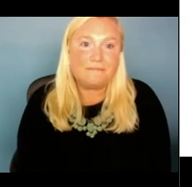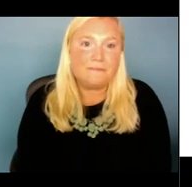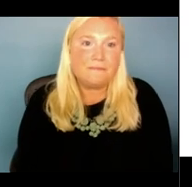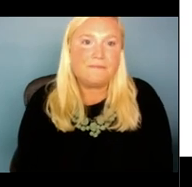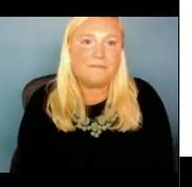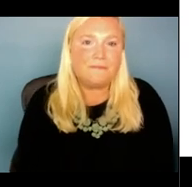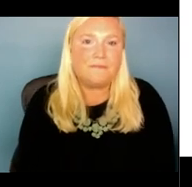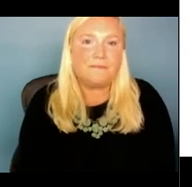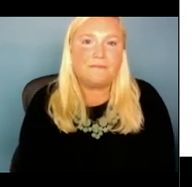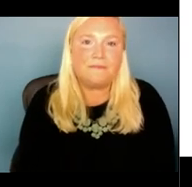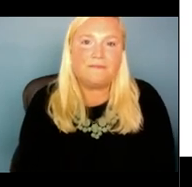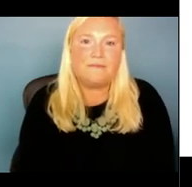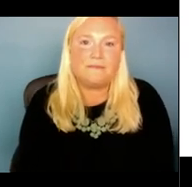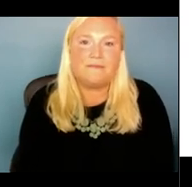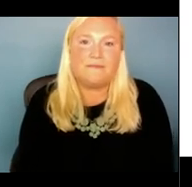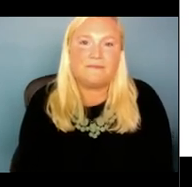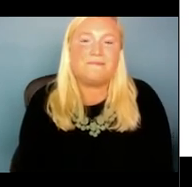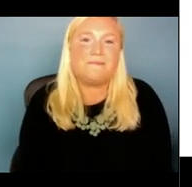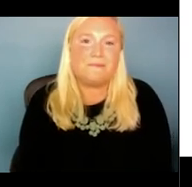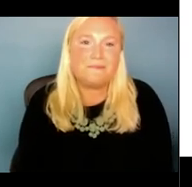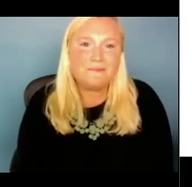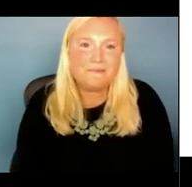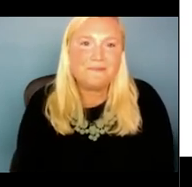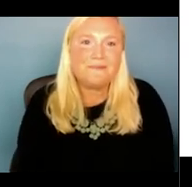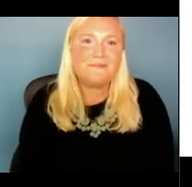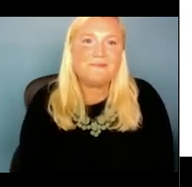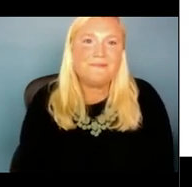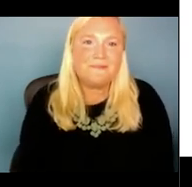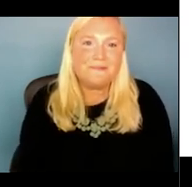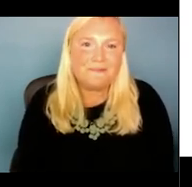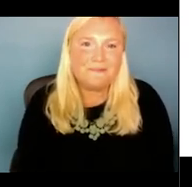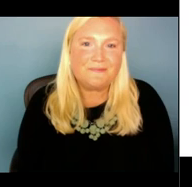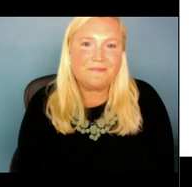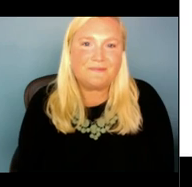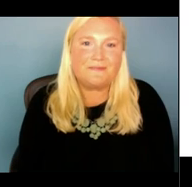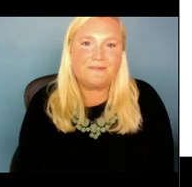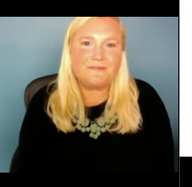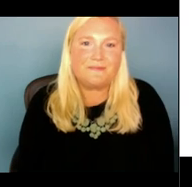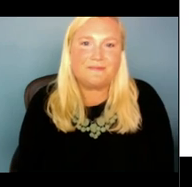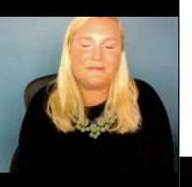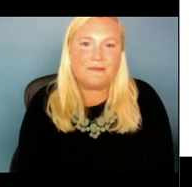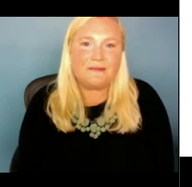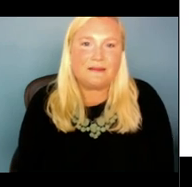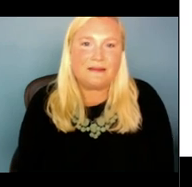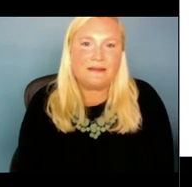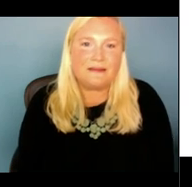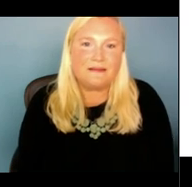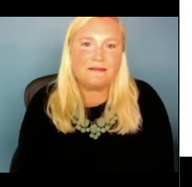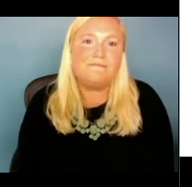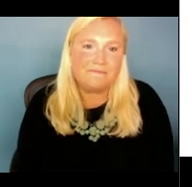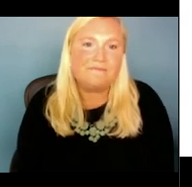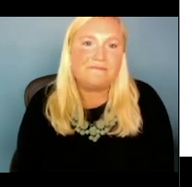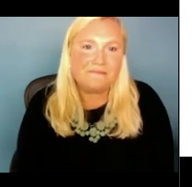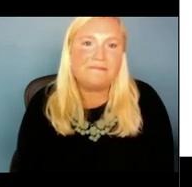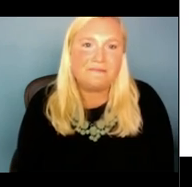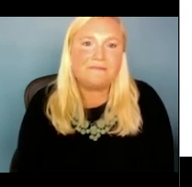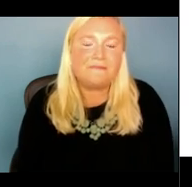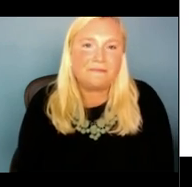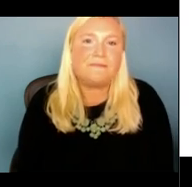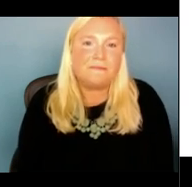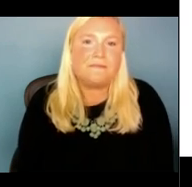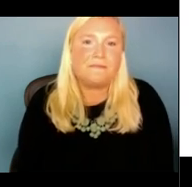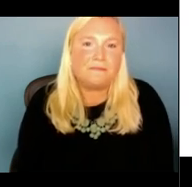interested in, I'll probably find some interest in. I've never actually had somebody that I worked with where they didn't have something interesting, you know, that